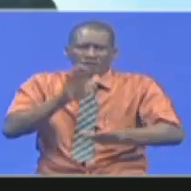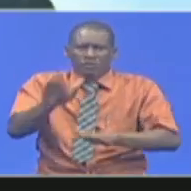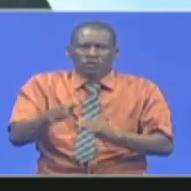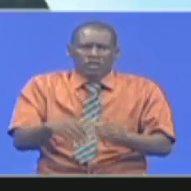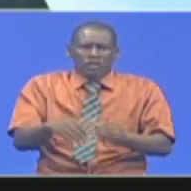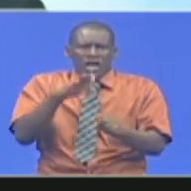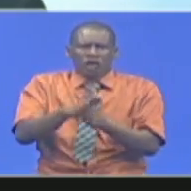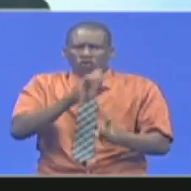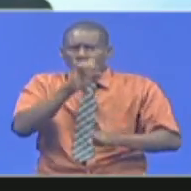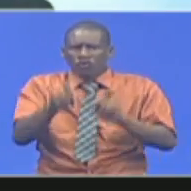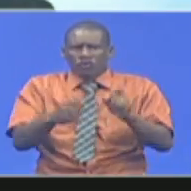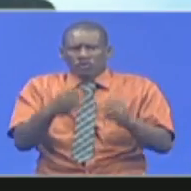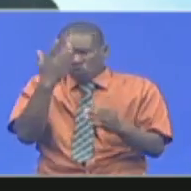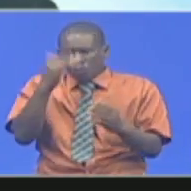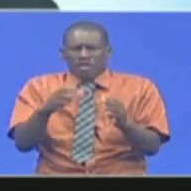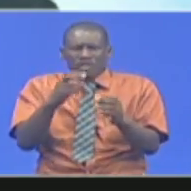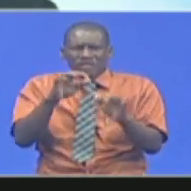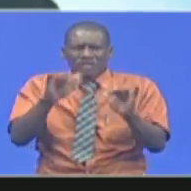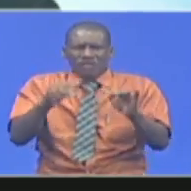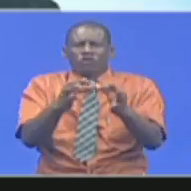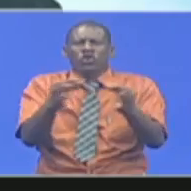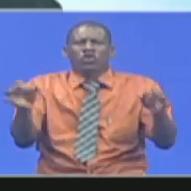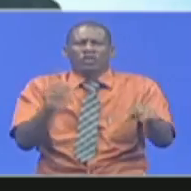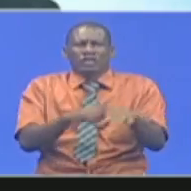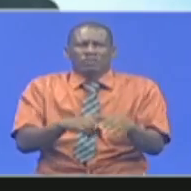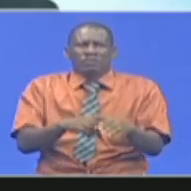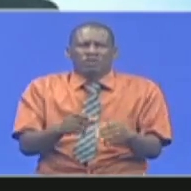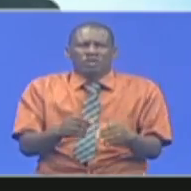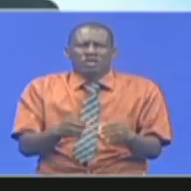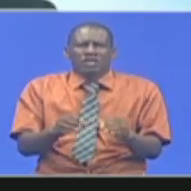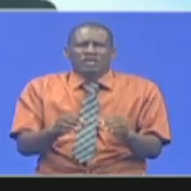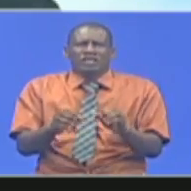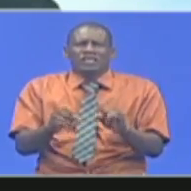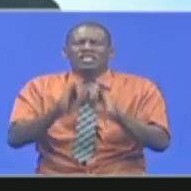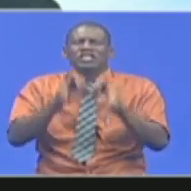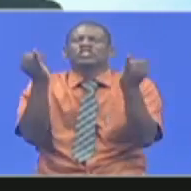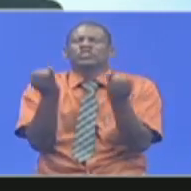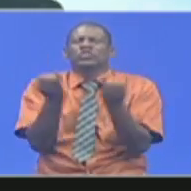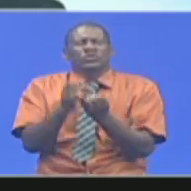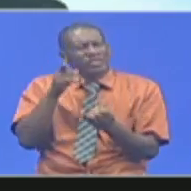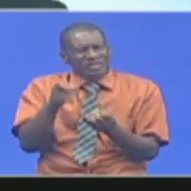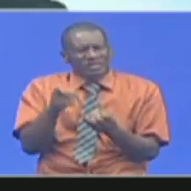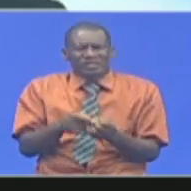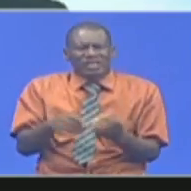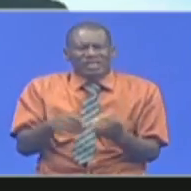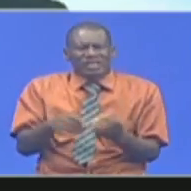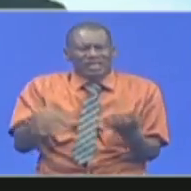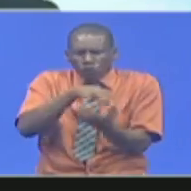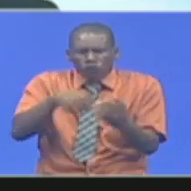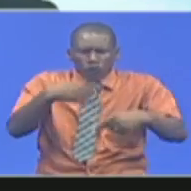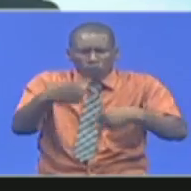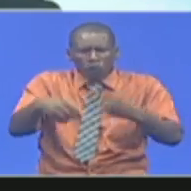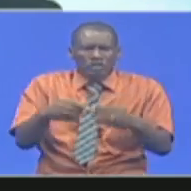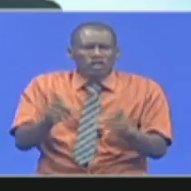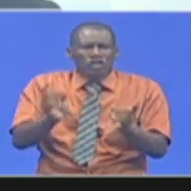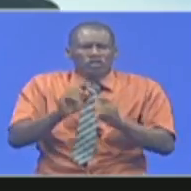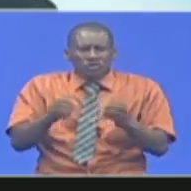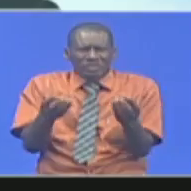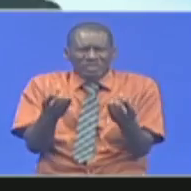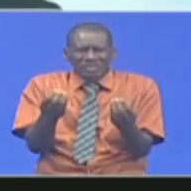about why does it take long. Resolving an institution is not as straightforward. It's a complex process. Yeah, and it's important to see the steps.